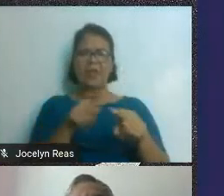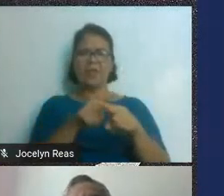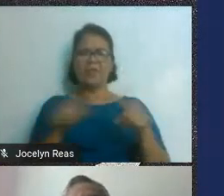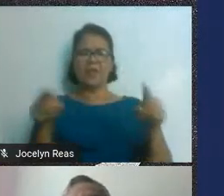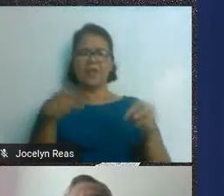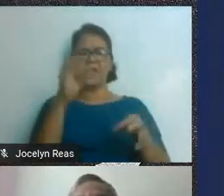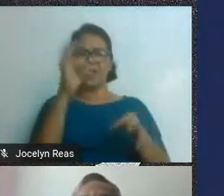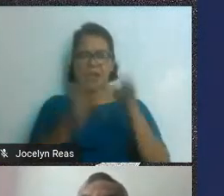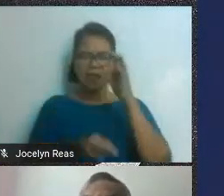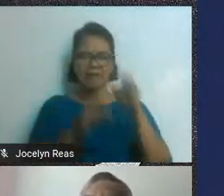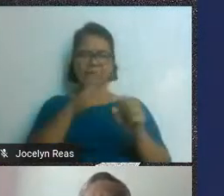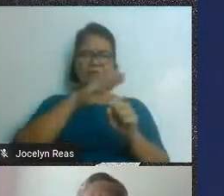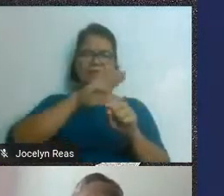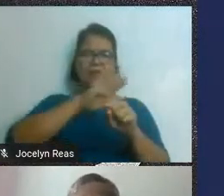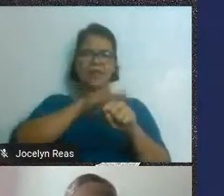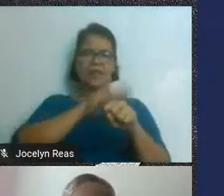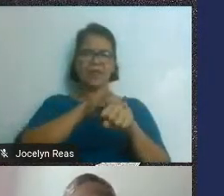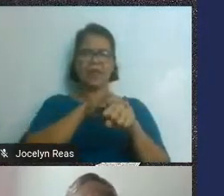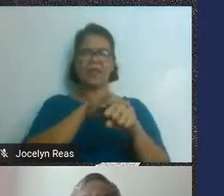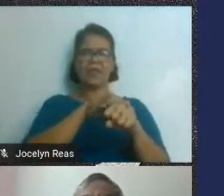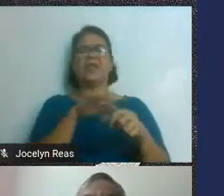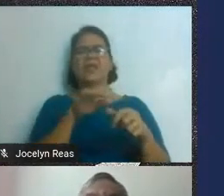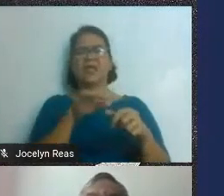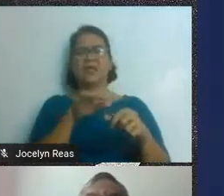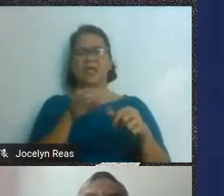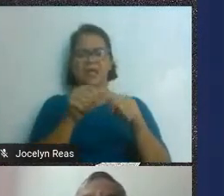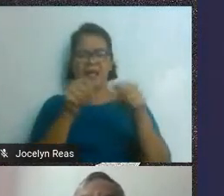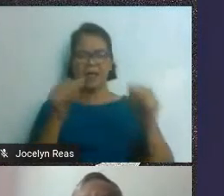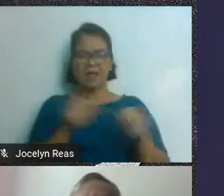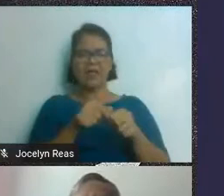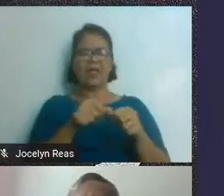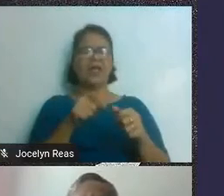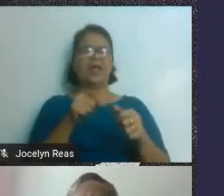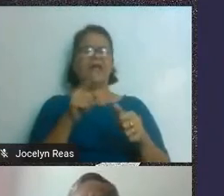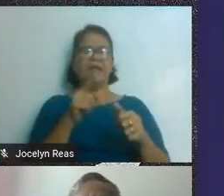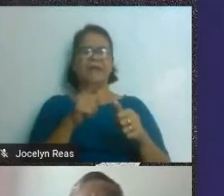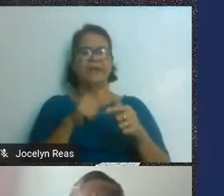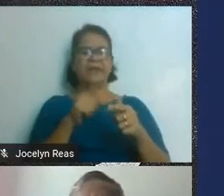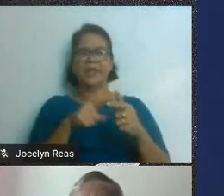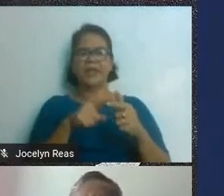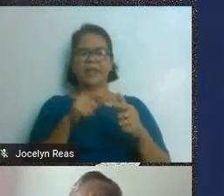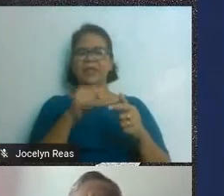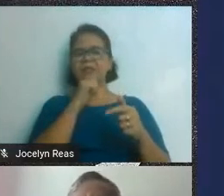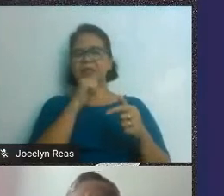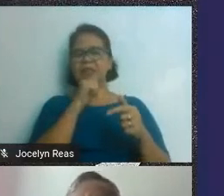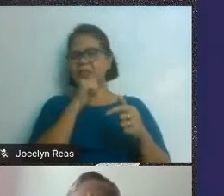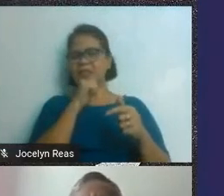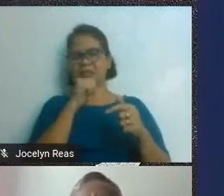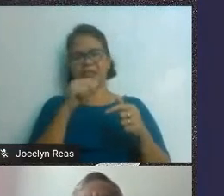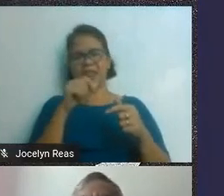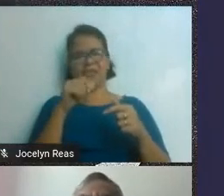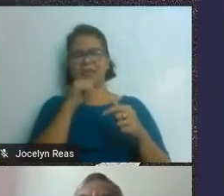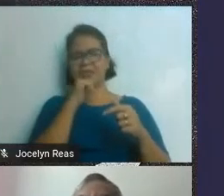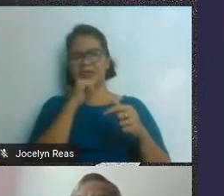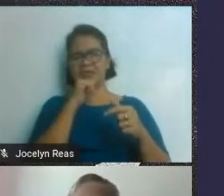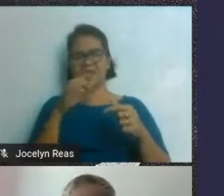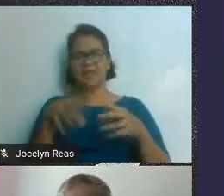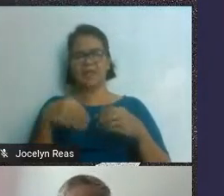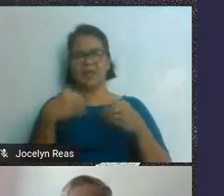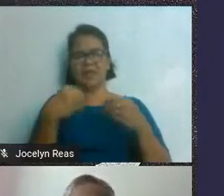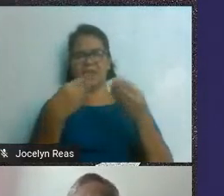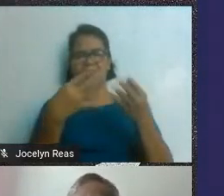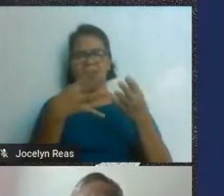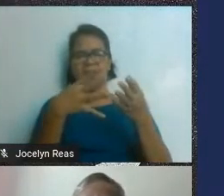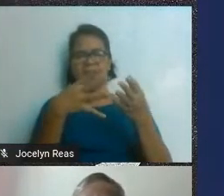social distancing inside and outside the testing room. Sa low-risk areas, ganun pa rin, similar pa rin siya, pero by